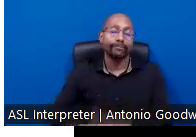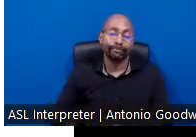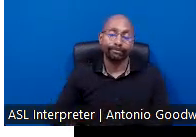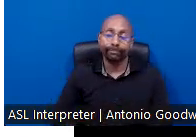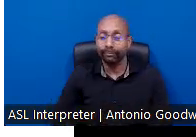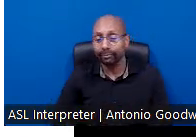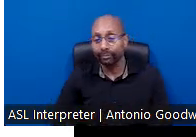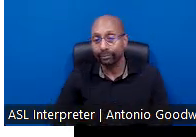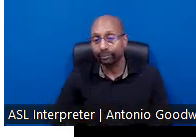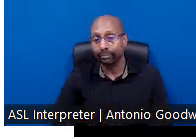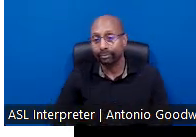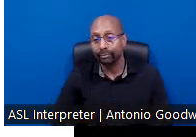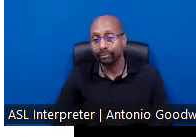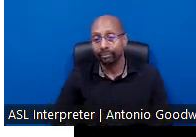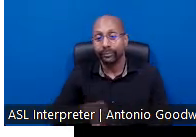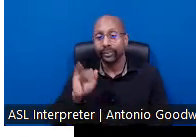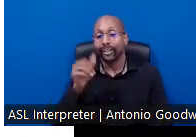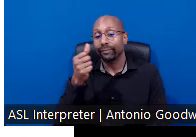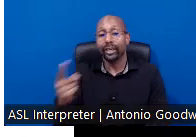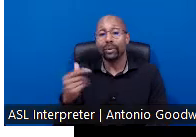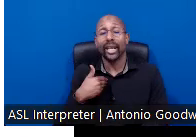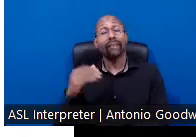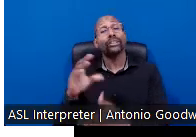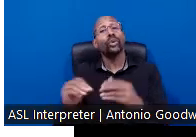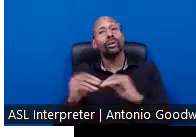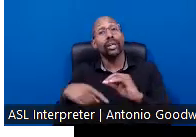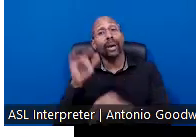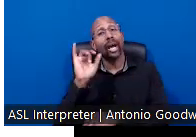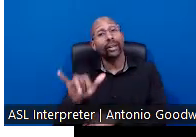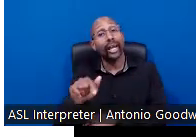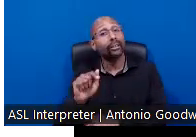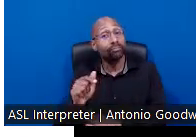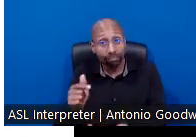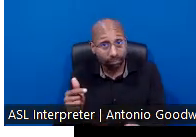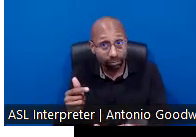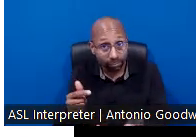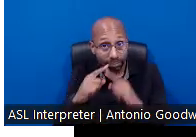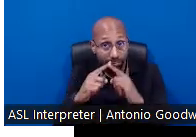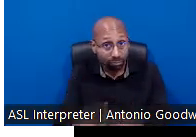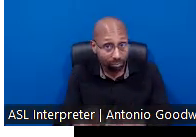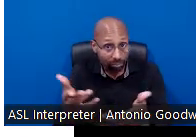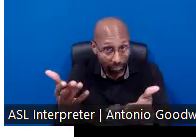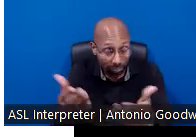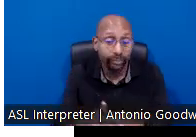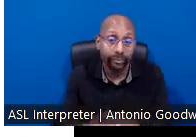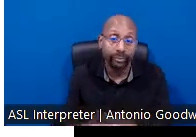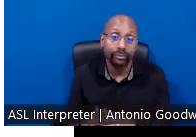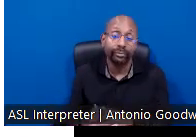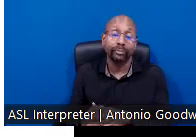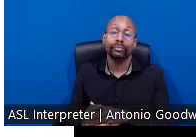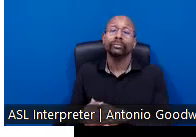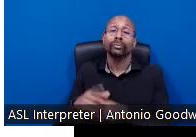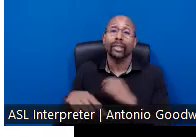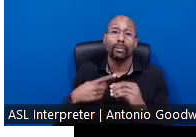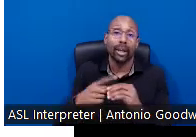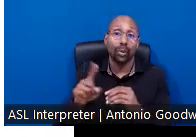If anyone has a story on this or of institutions that they've been in, whether it be a healthcare, long-term